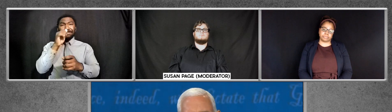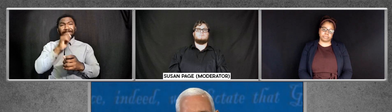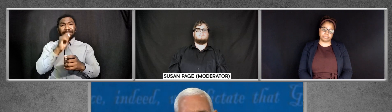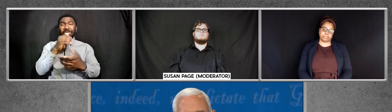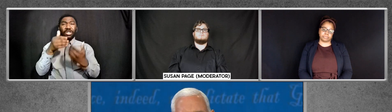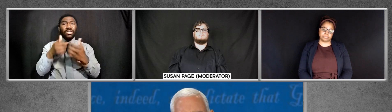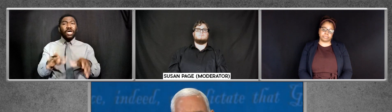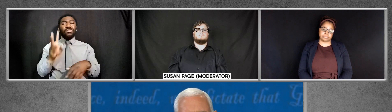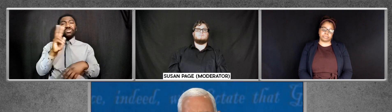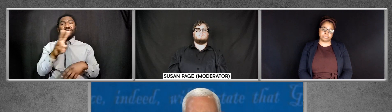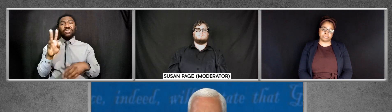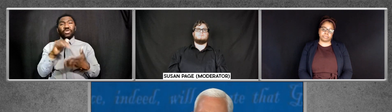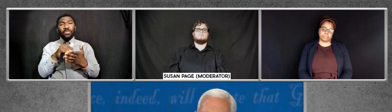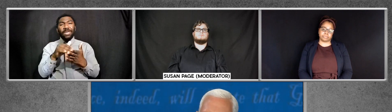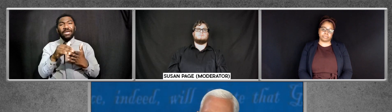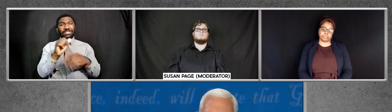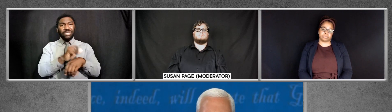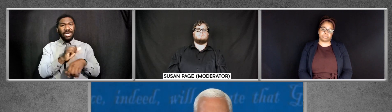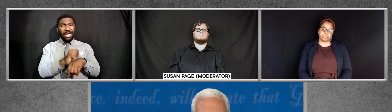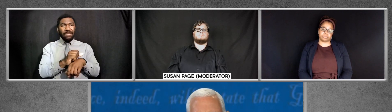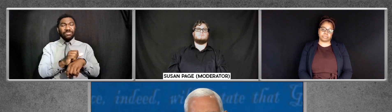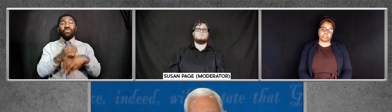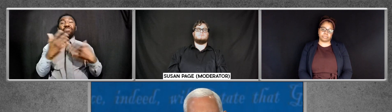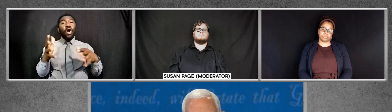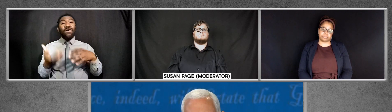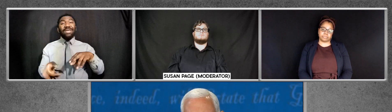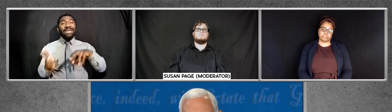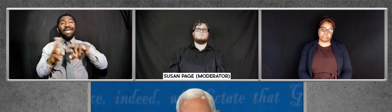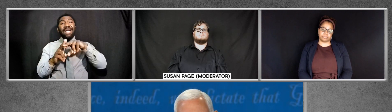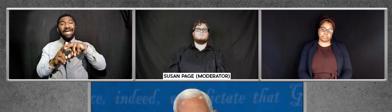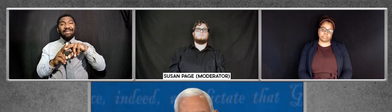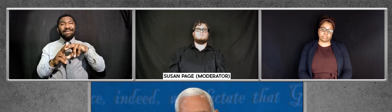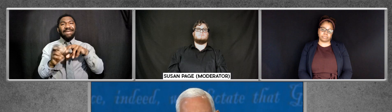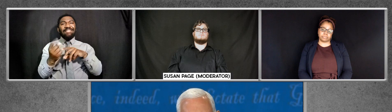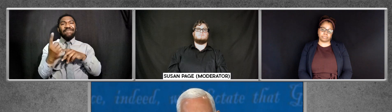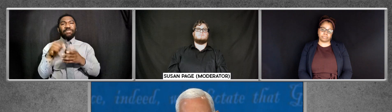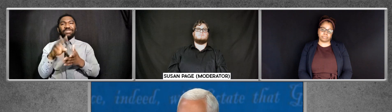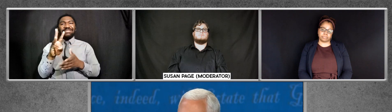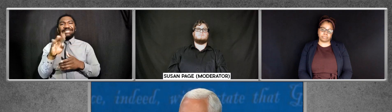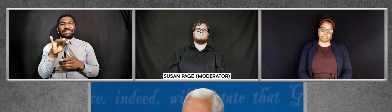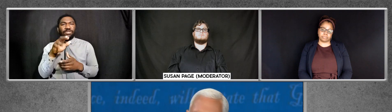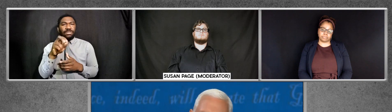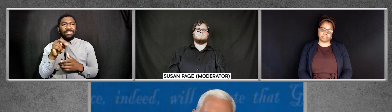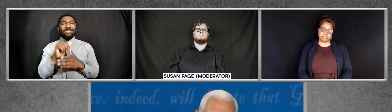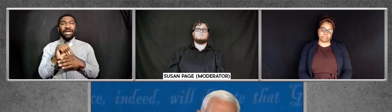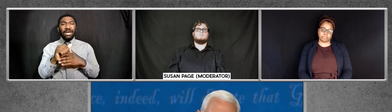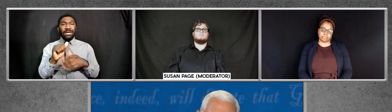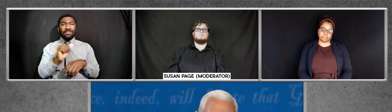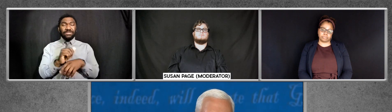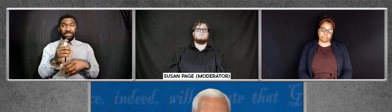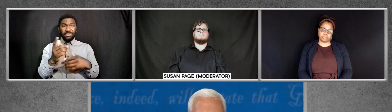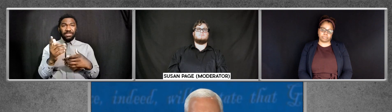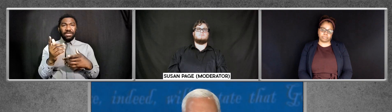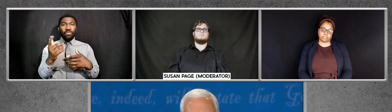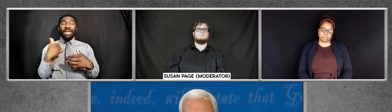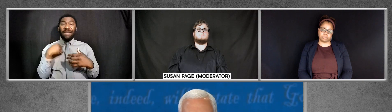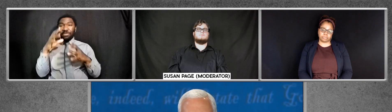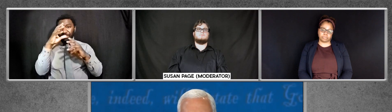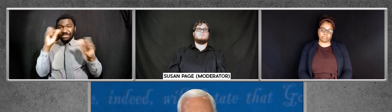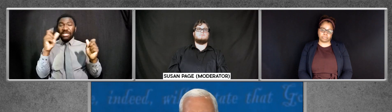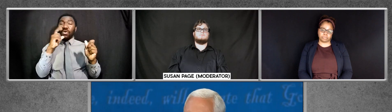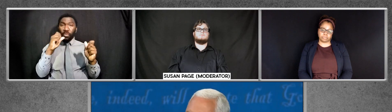back 11.6 million jobs because we had a president who cut taxes, rolled back regulation, unleashed American energy, fought for free and